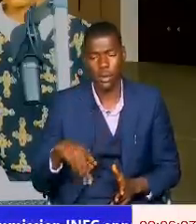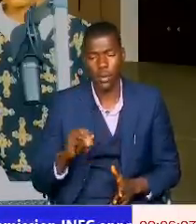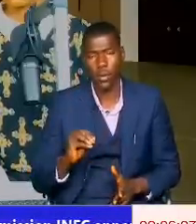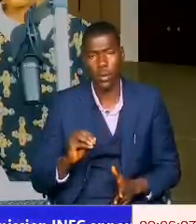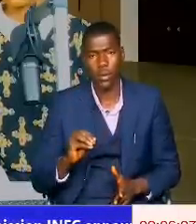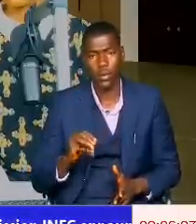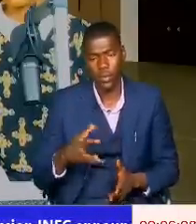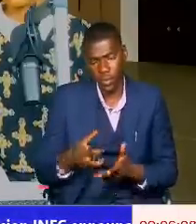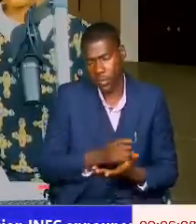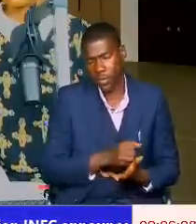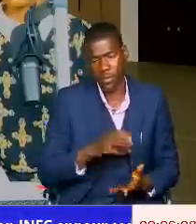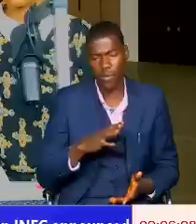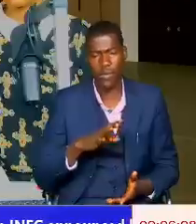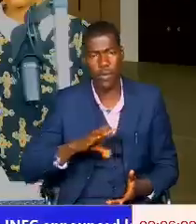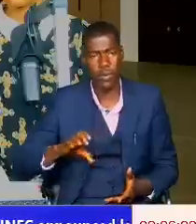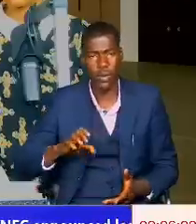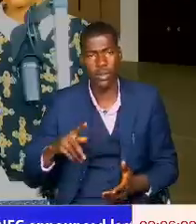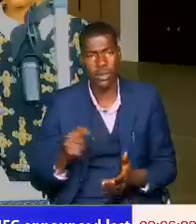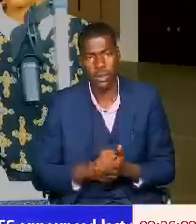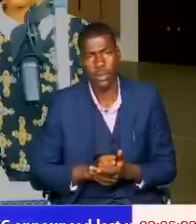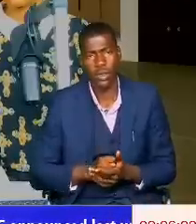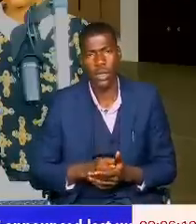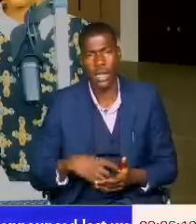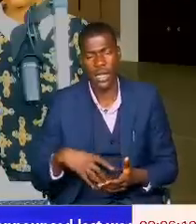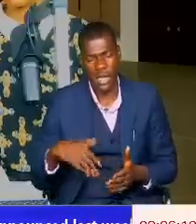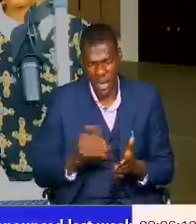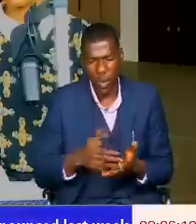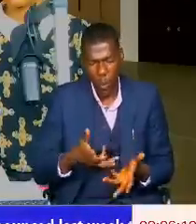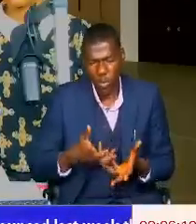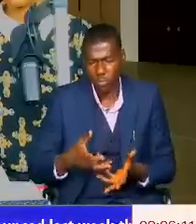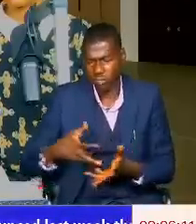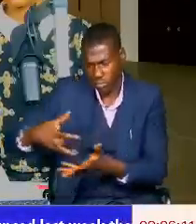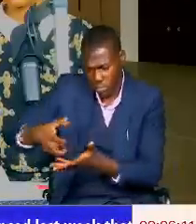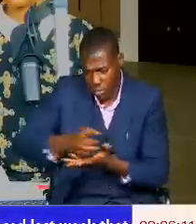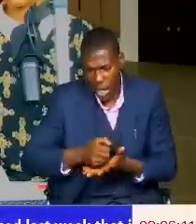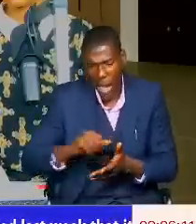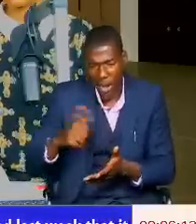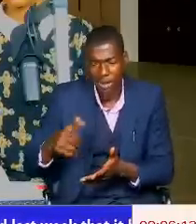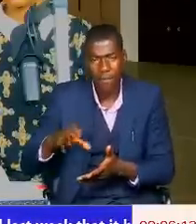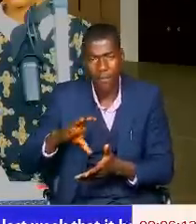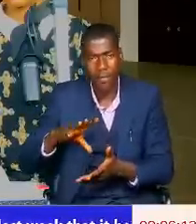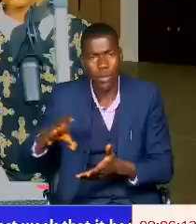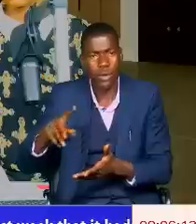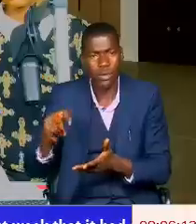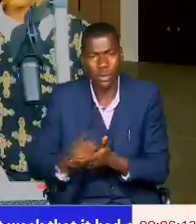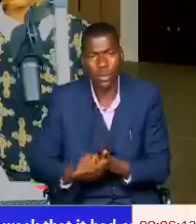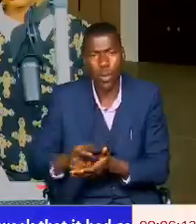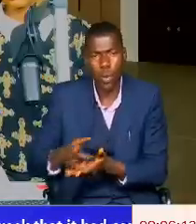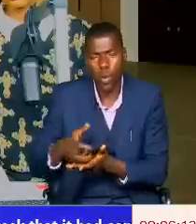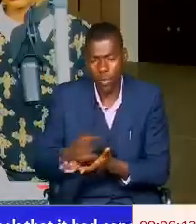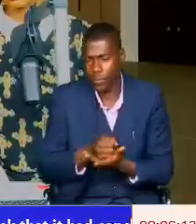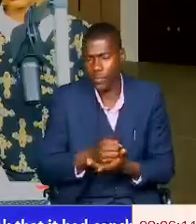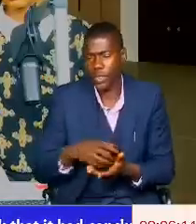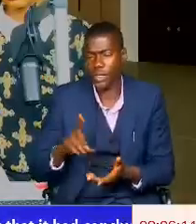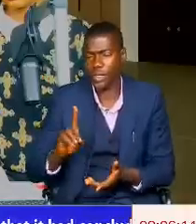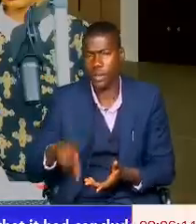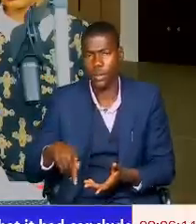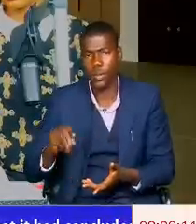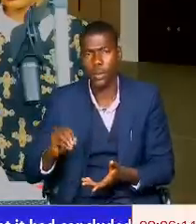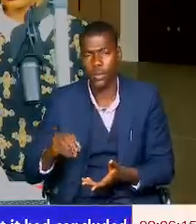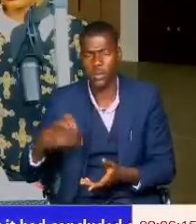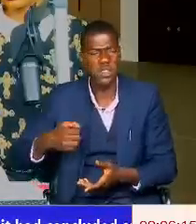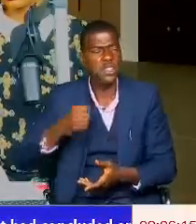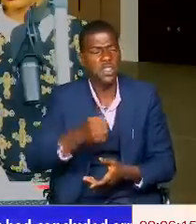won't collect inside the remaining 500,000, where DPO go hand them over to Bakassi boys, where then commot in